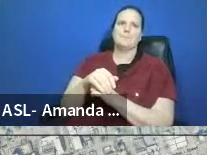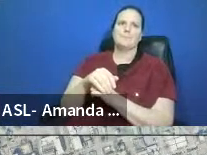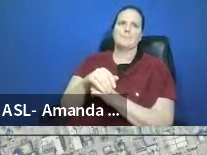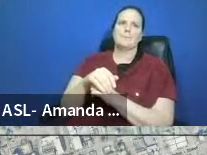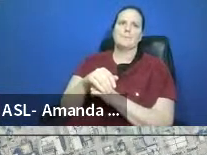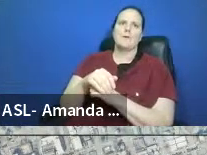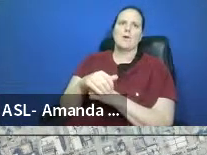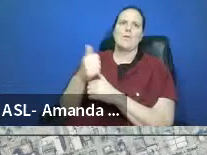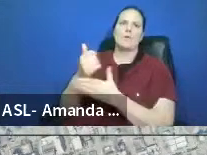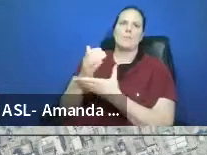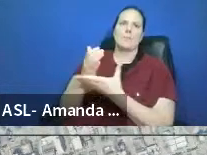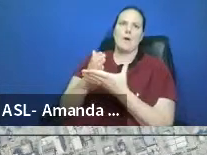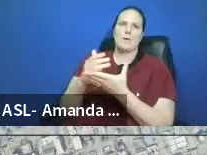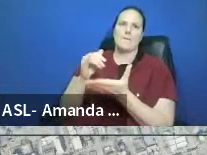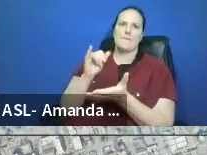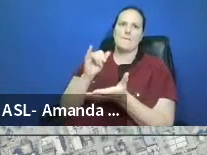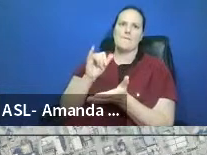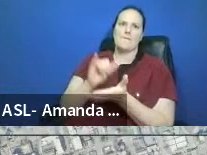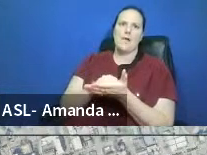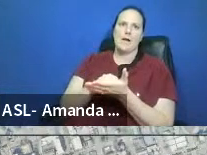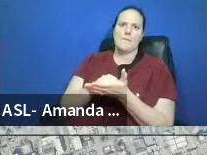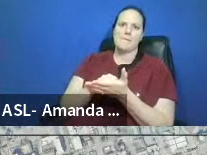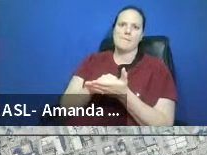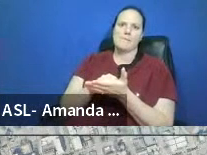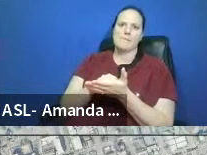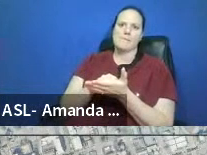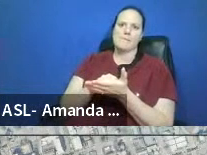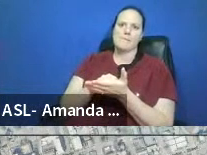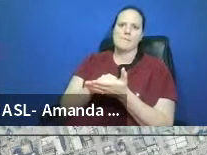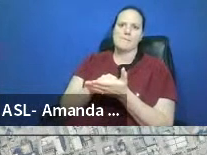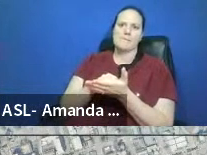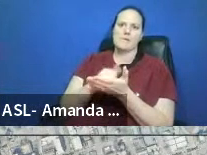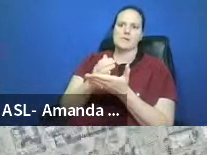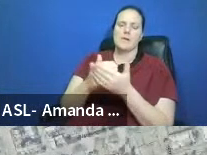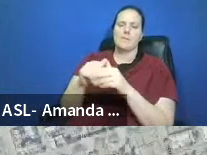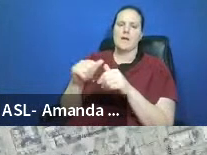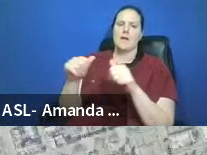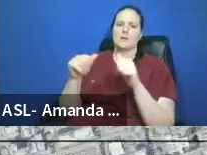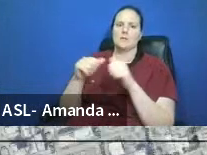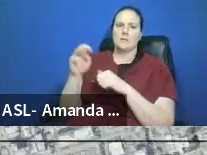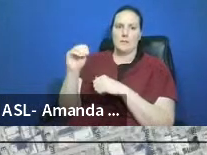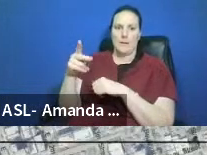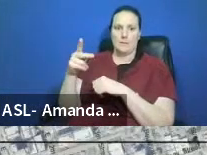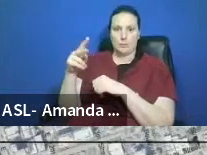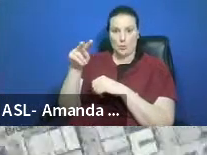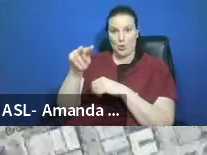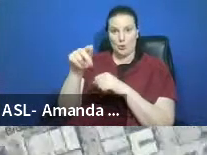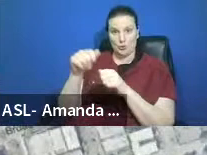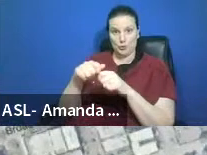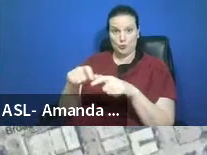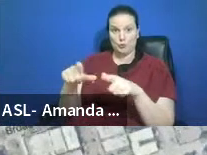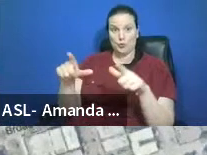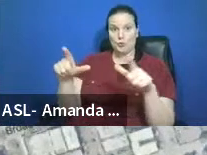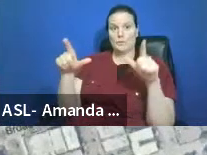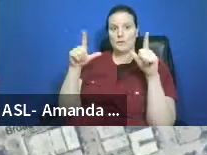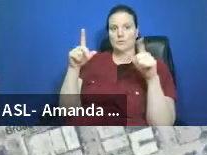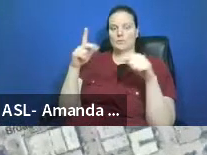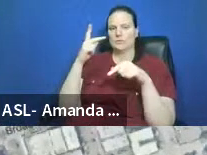And the other part of that is that in some of the areas in the map, as you look and zoom in, you'll see